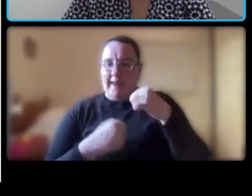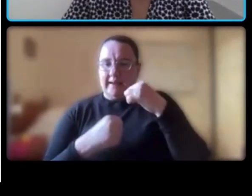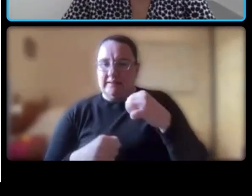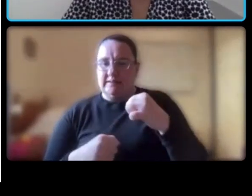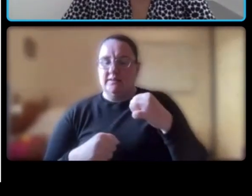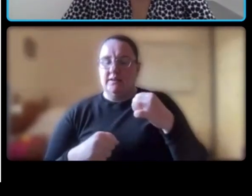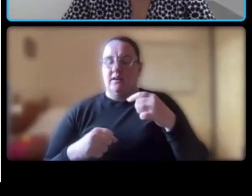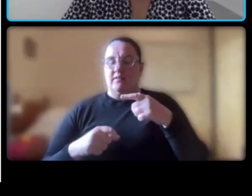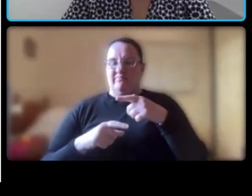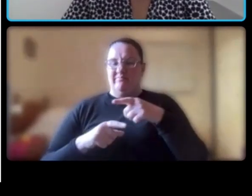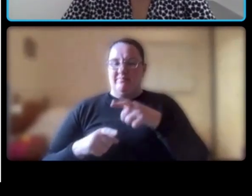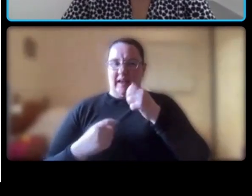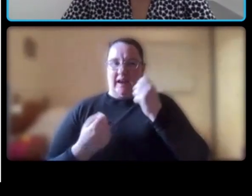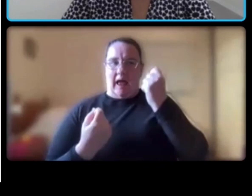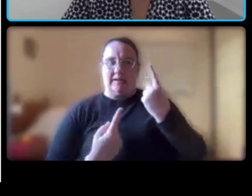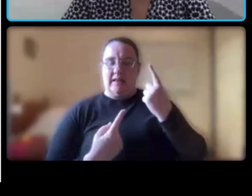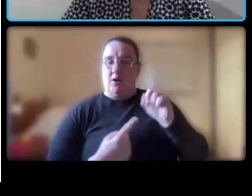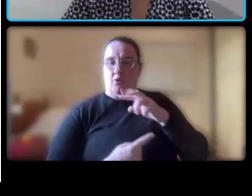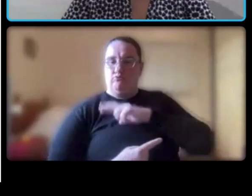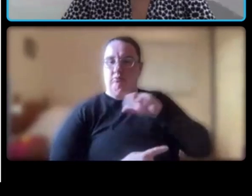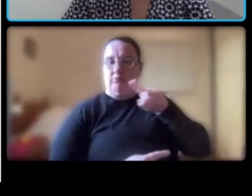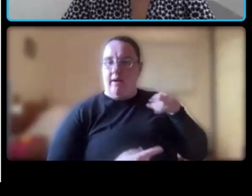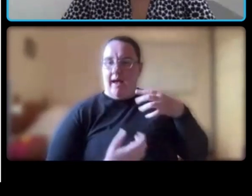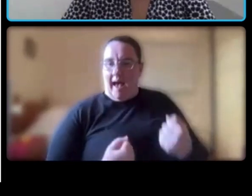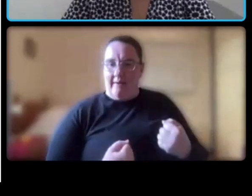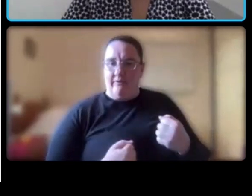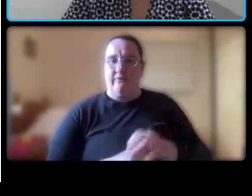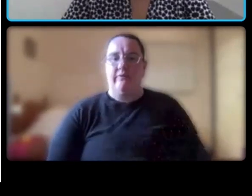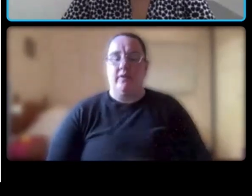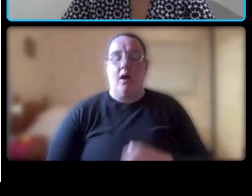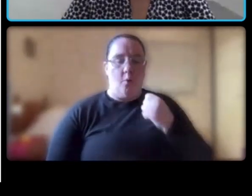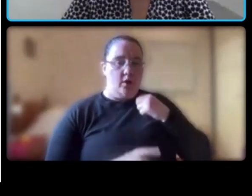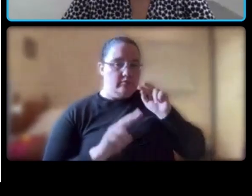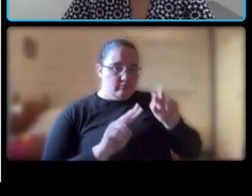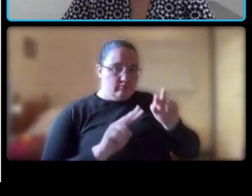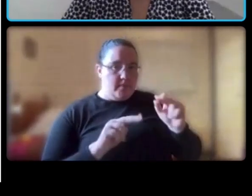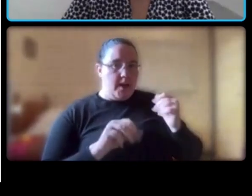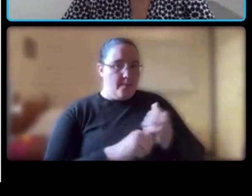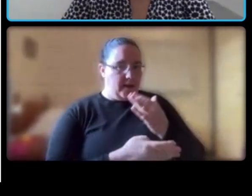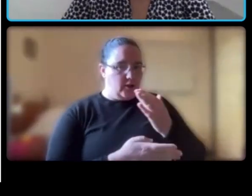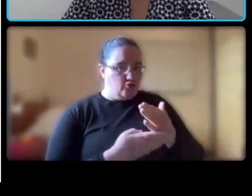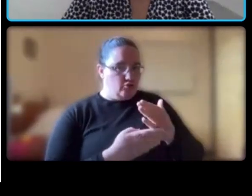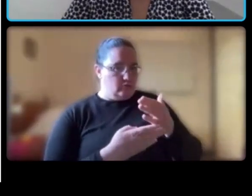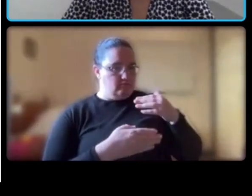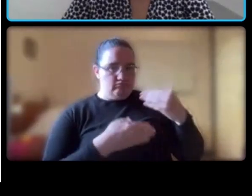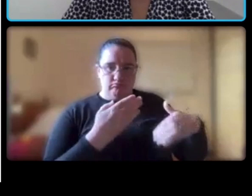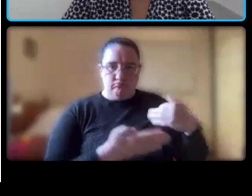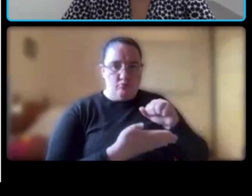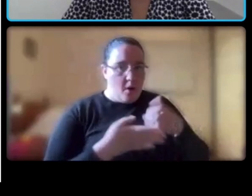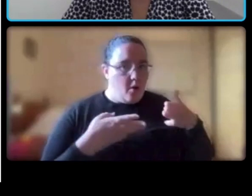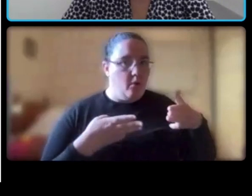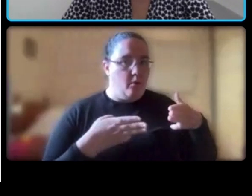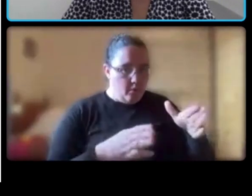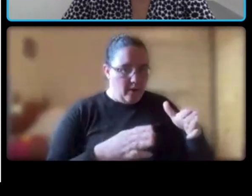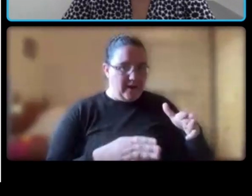and navigate. All providers will be monitored to ensure that they comply with their obligations and conditions of registration.